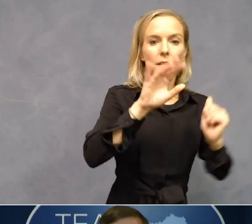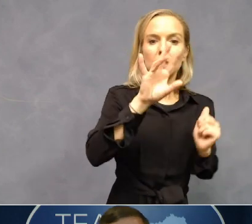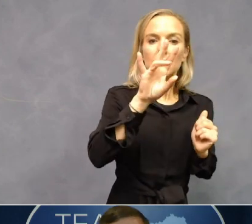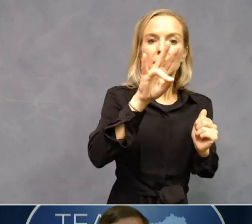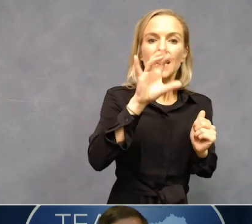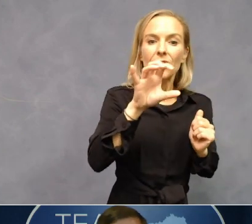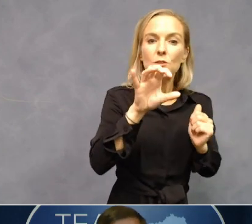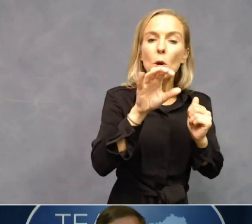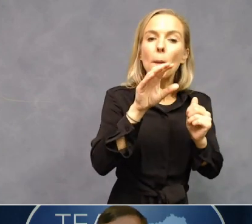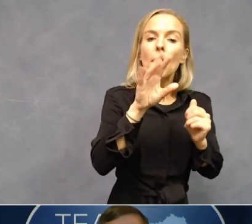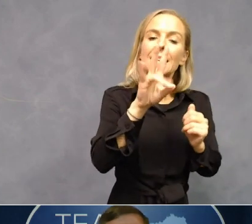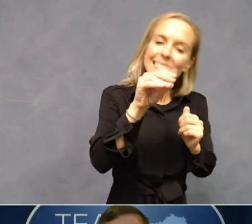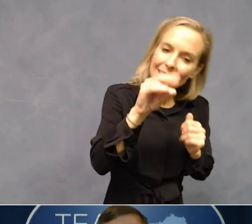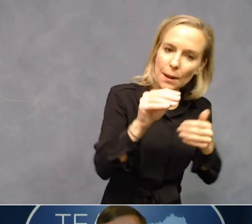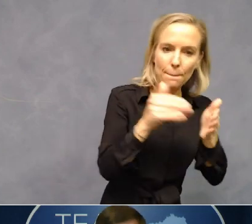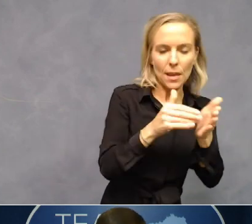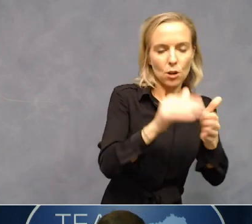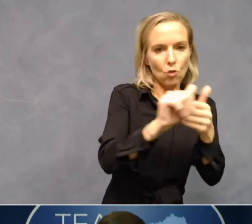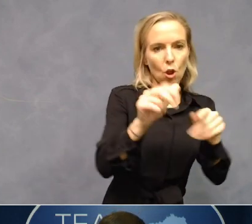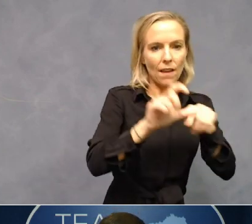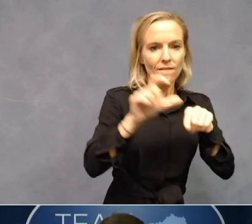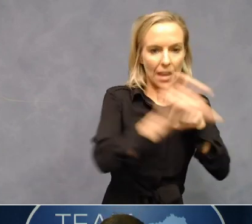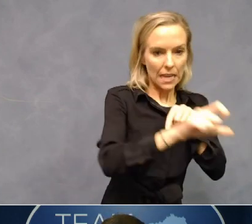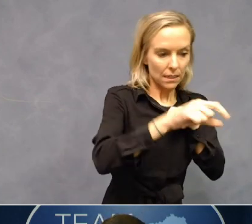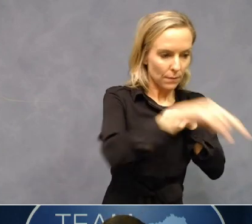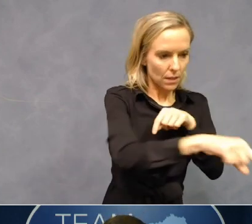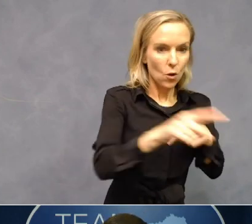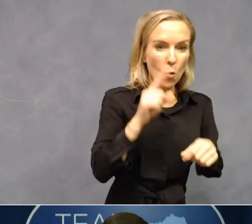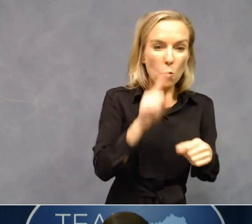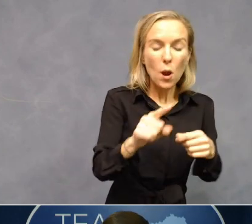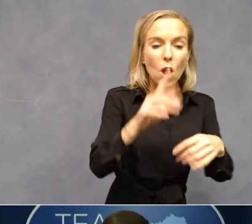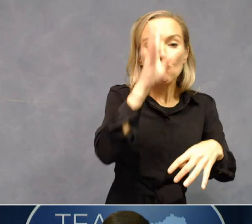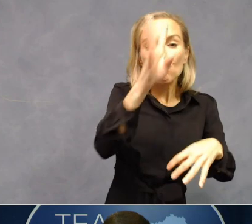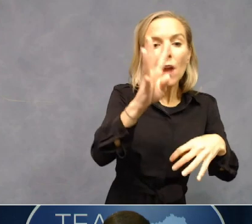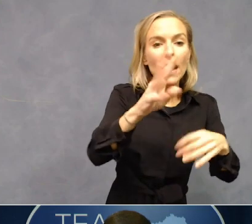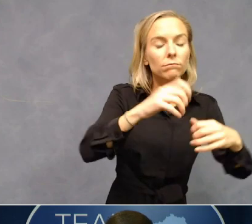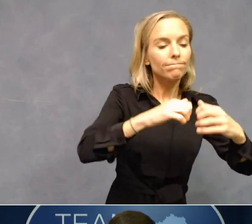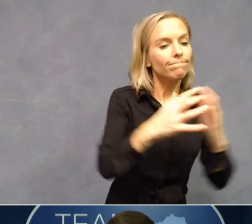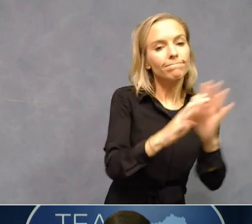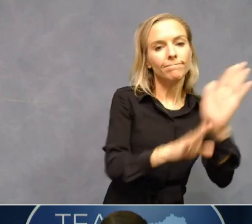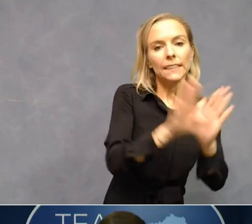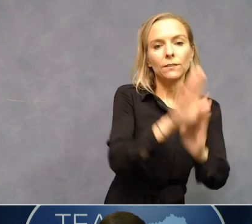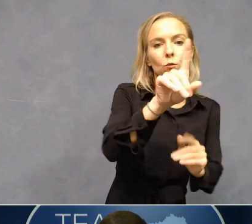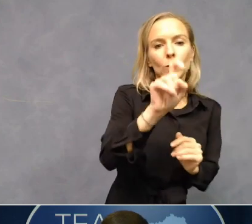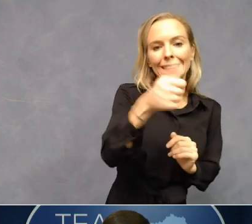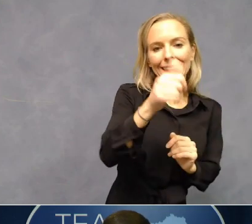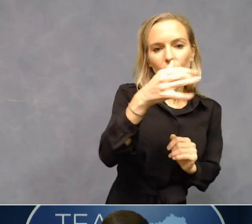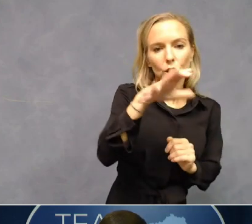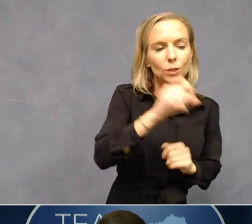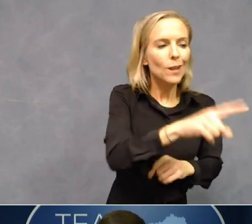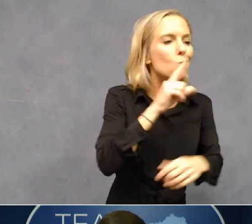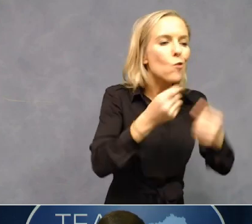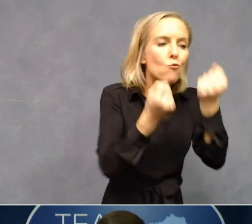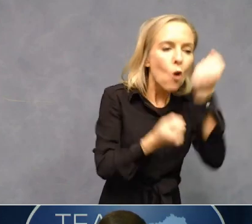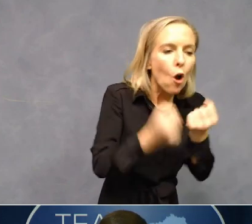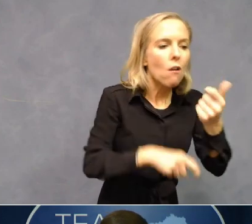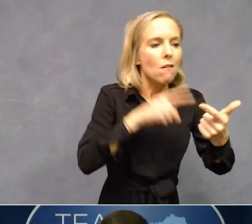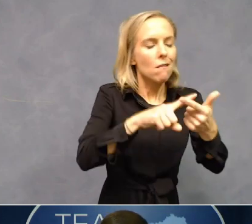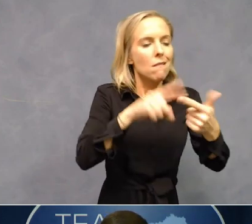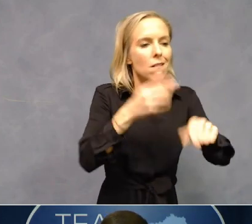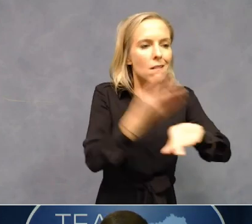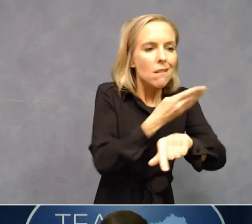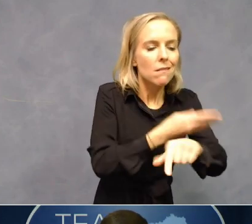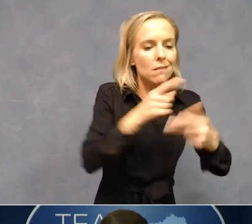create 110 well-paying full-time jobs. The project will support automotive, construction, mining, agriculture, and